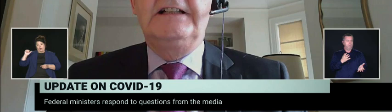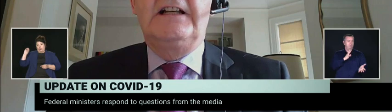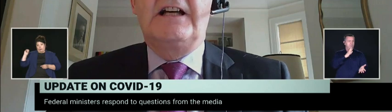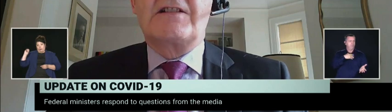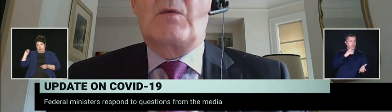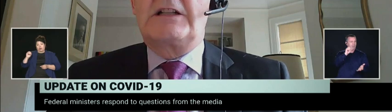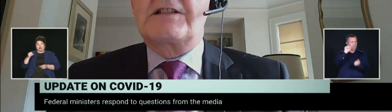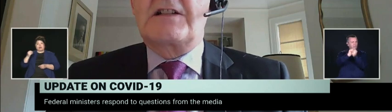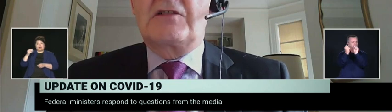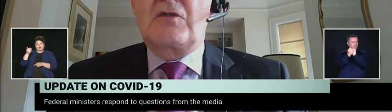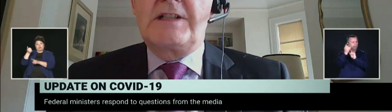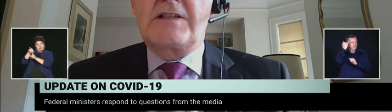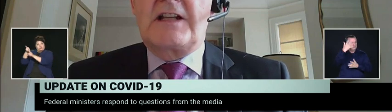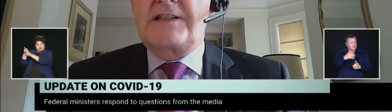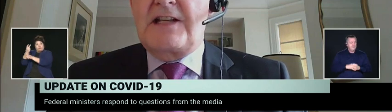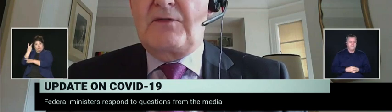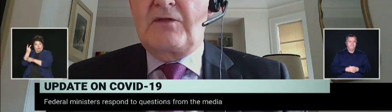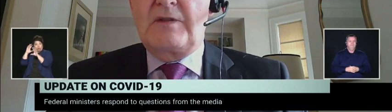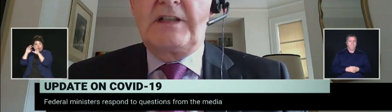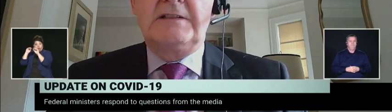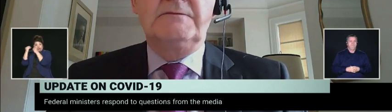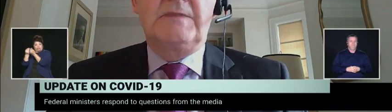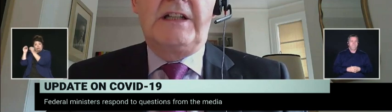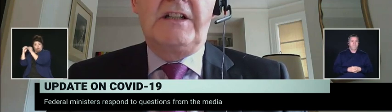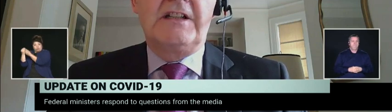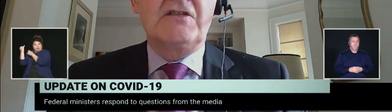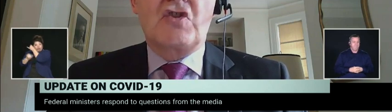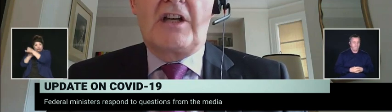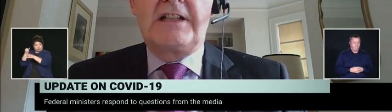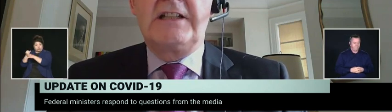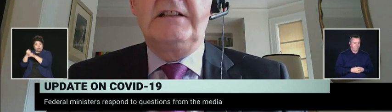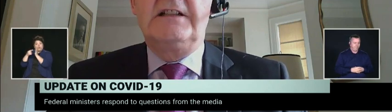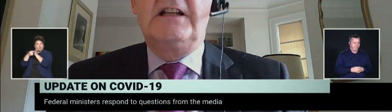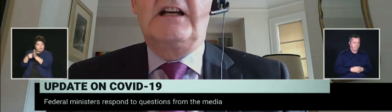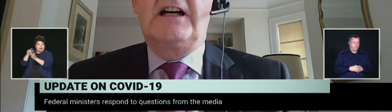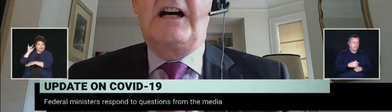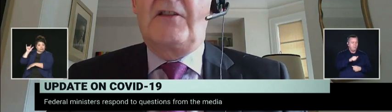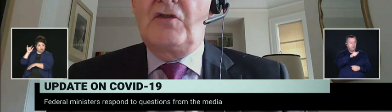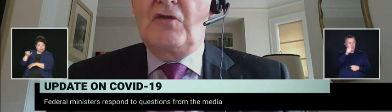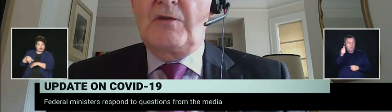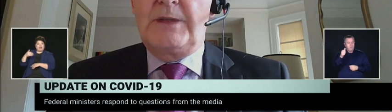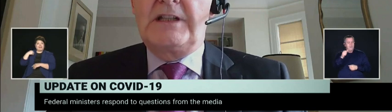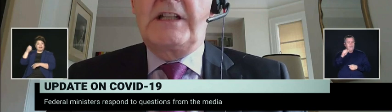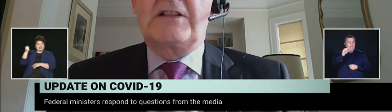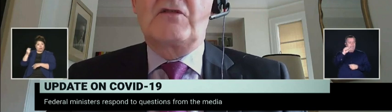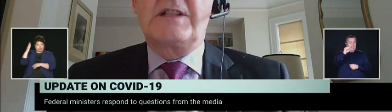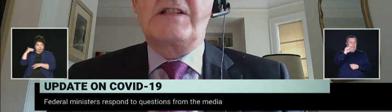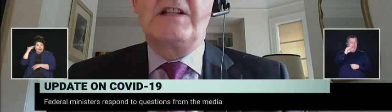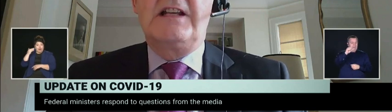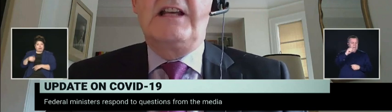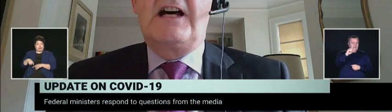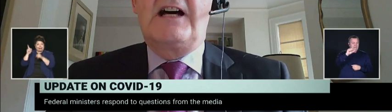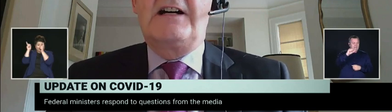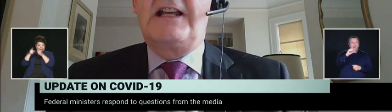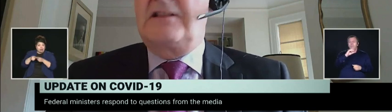aviation, as well as countries like South Korea, India, China, other European